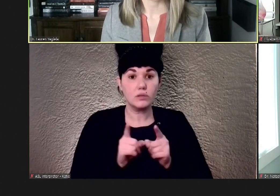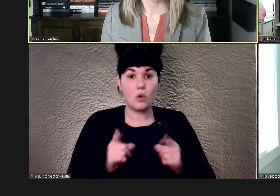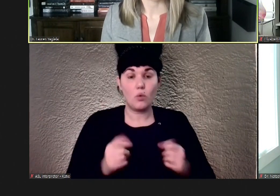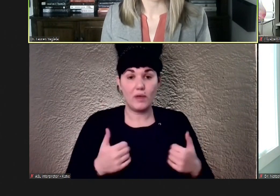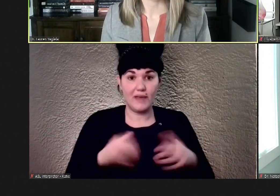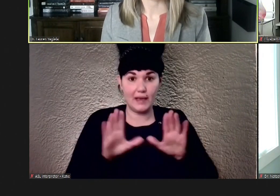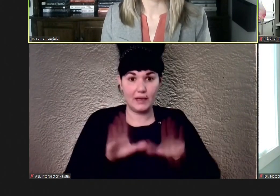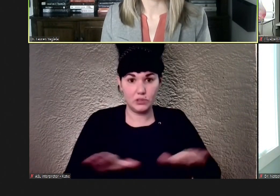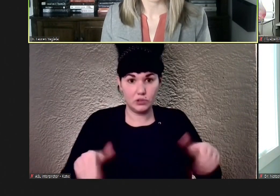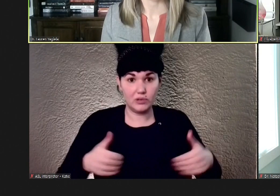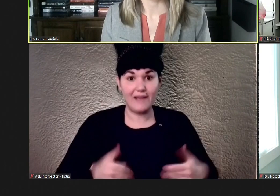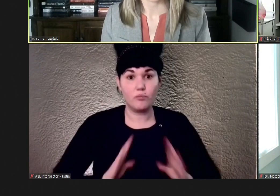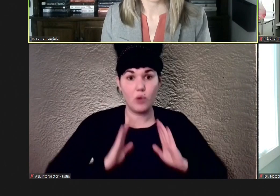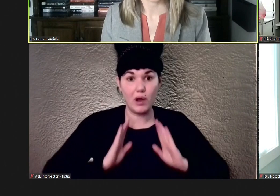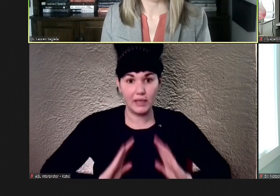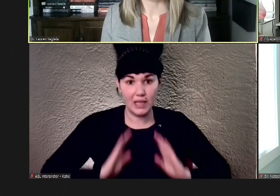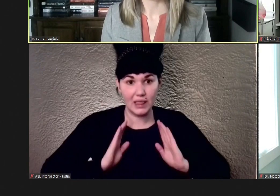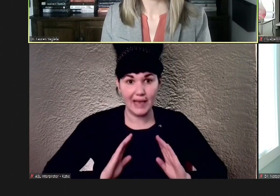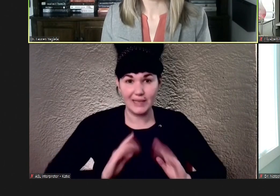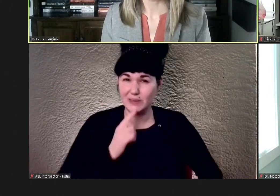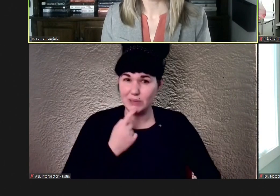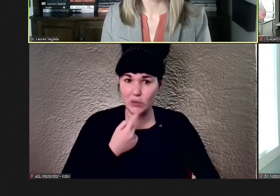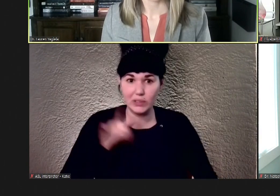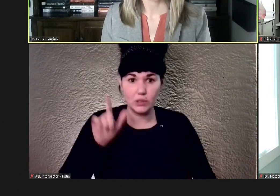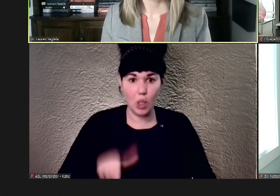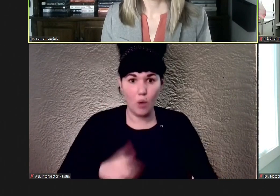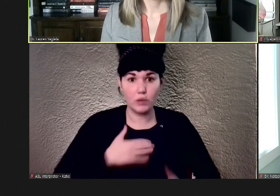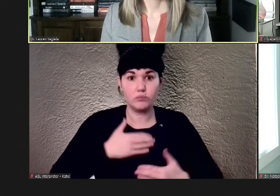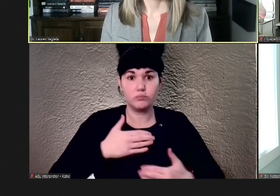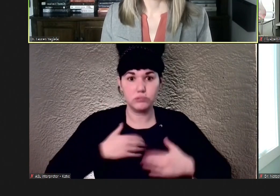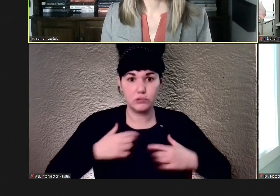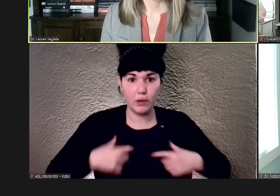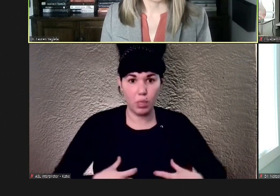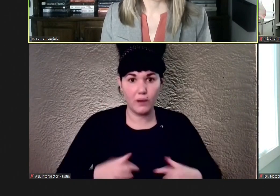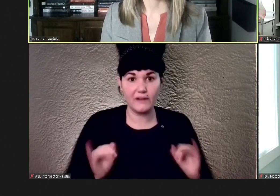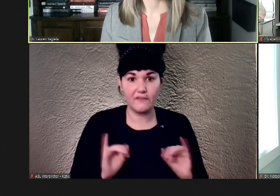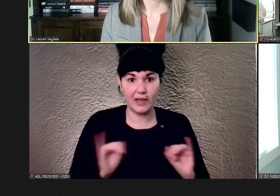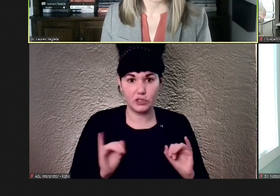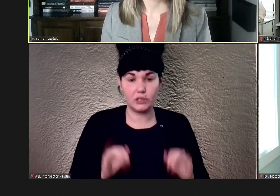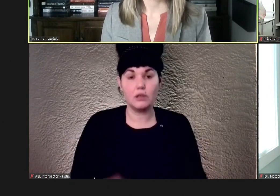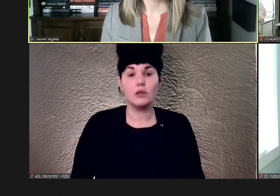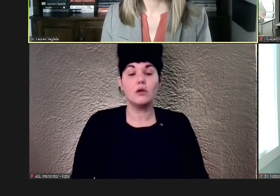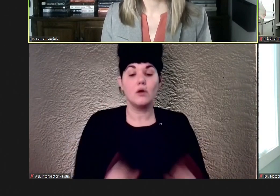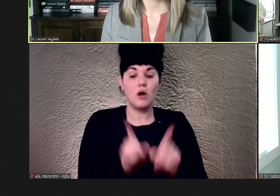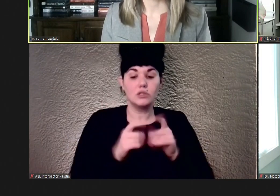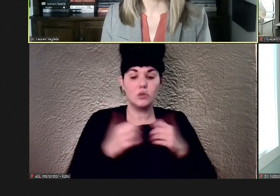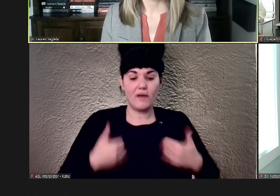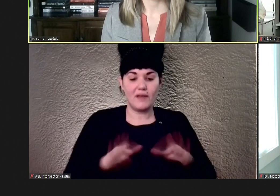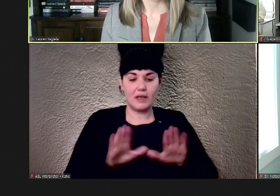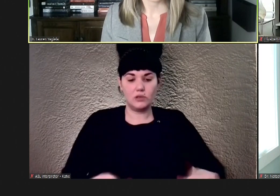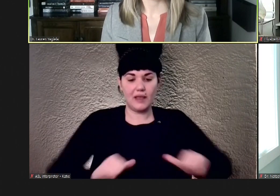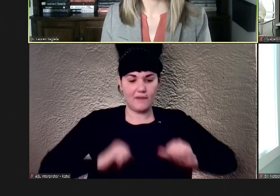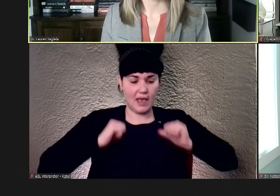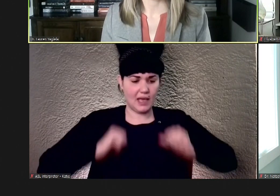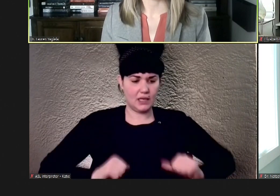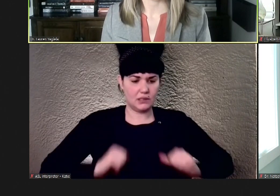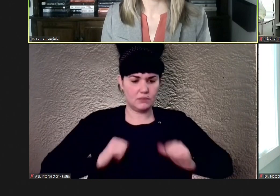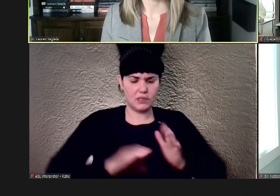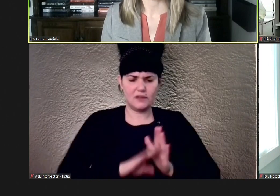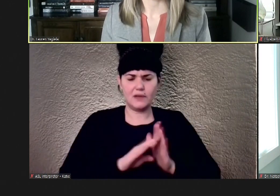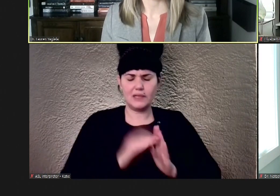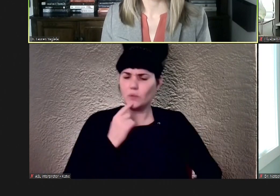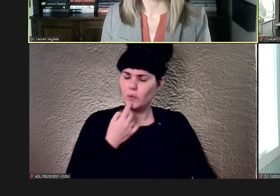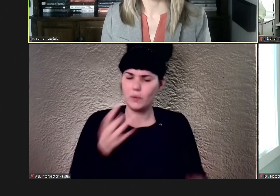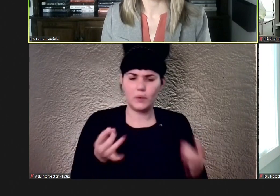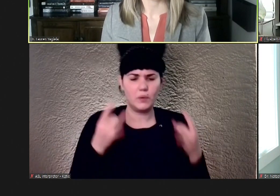serious lower respiratory tract infection. We've also had children with asthma develop severe asthma